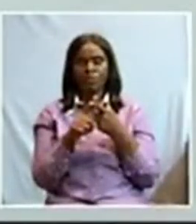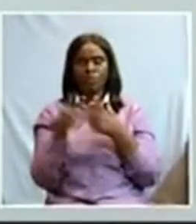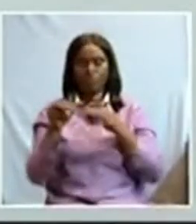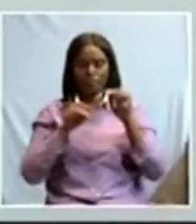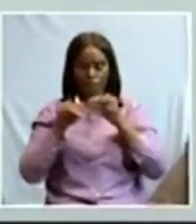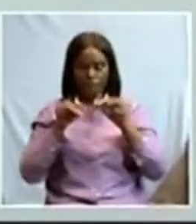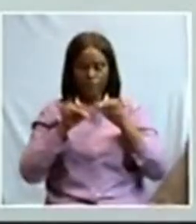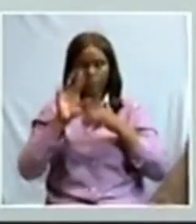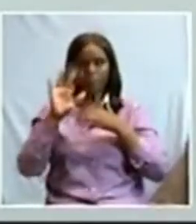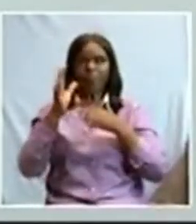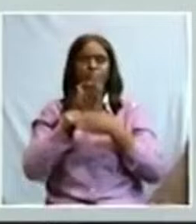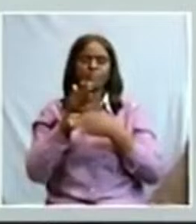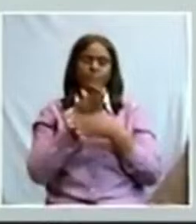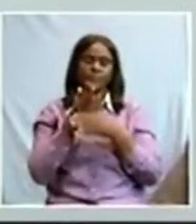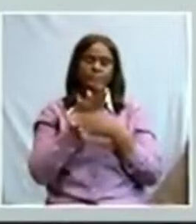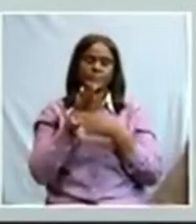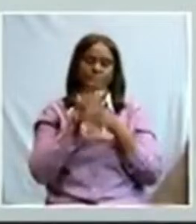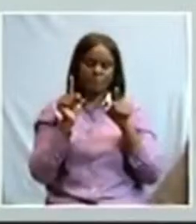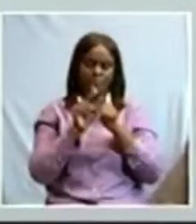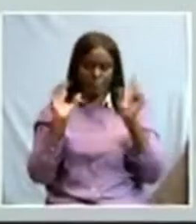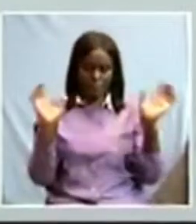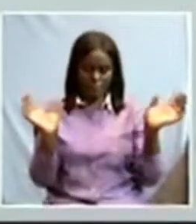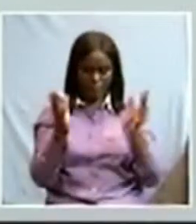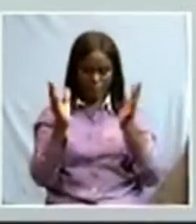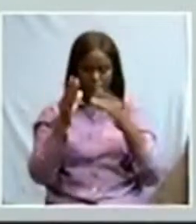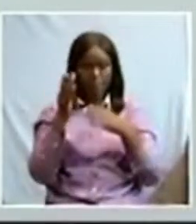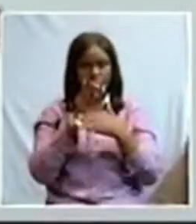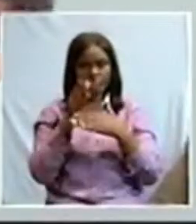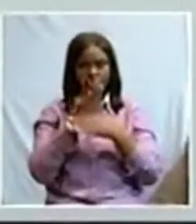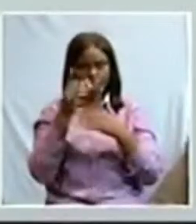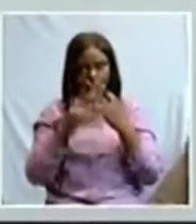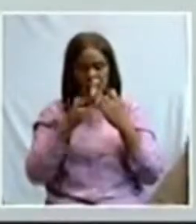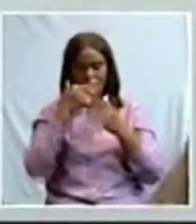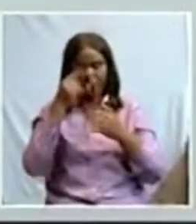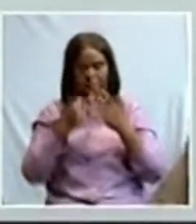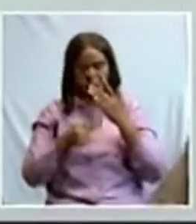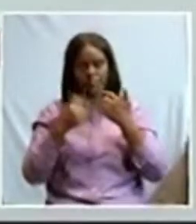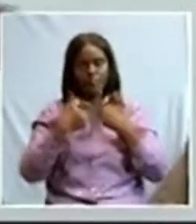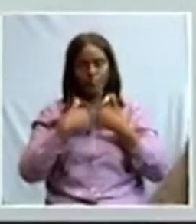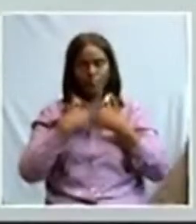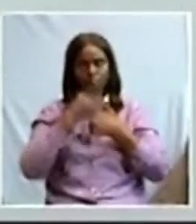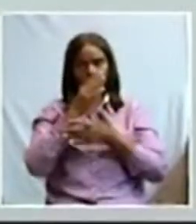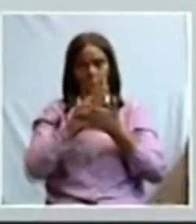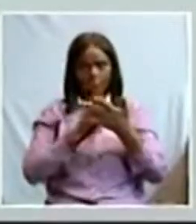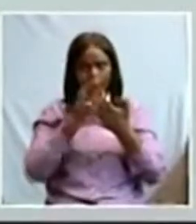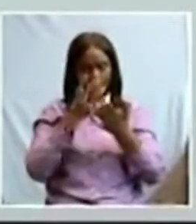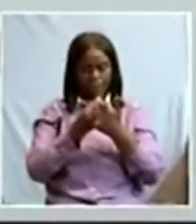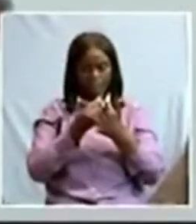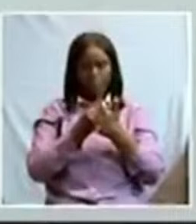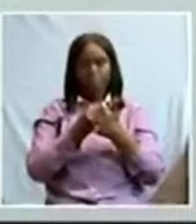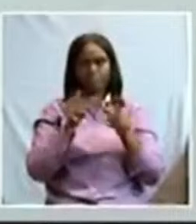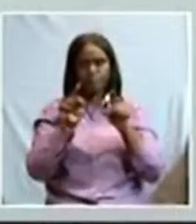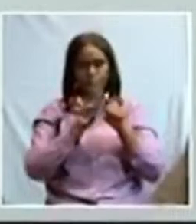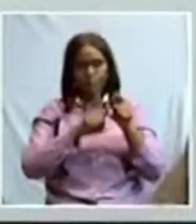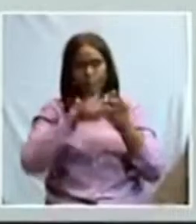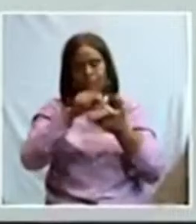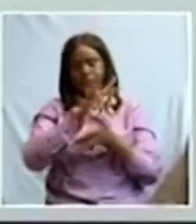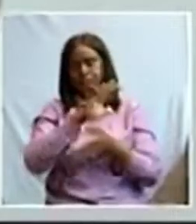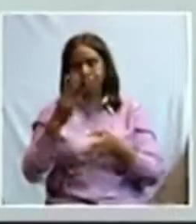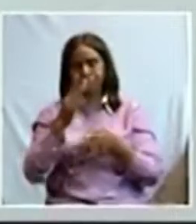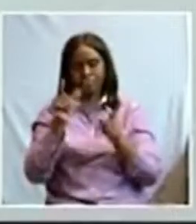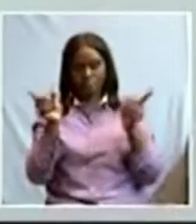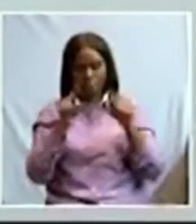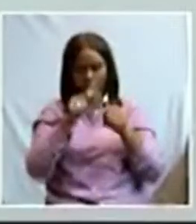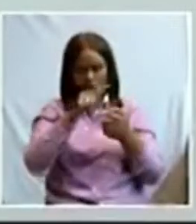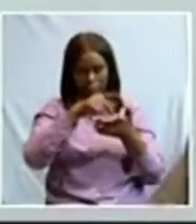manage their businesses and encourage them that business should earn some profit and pay back. And